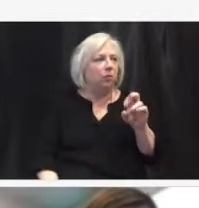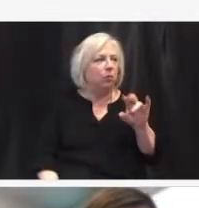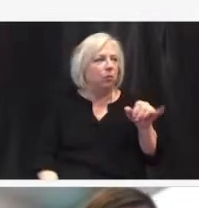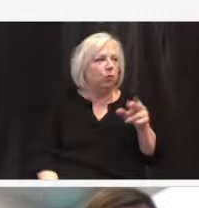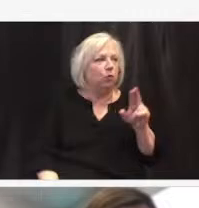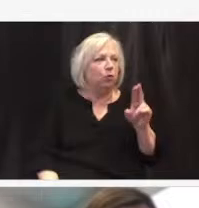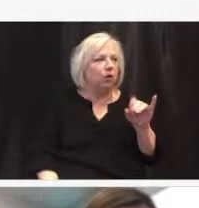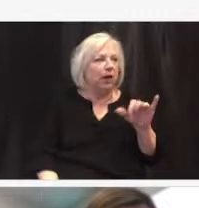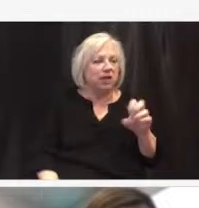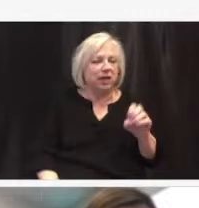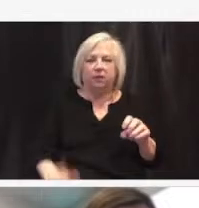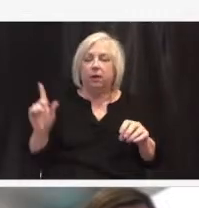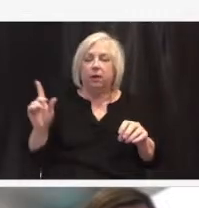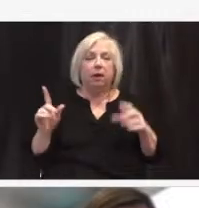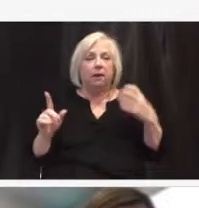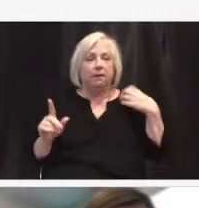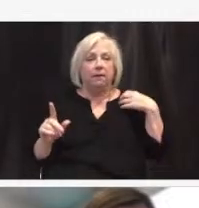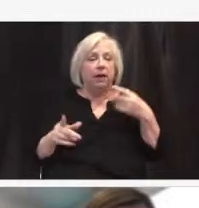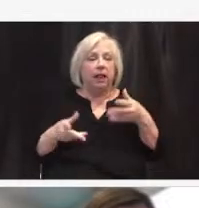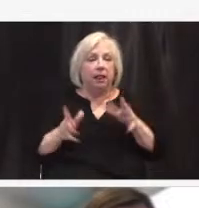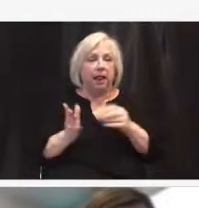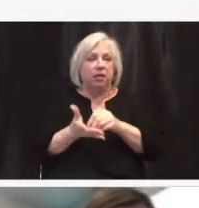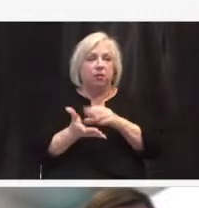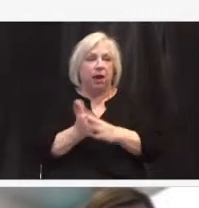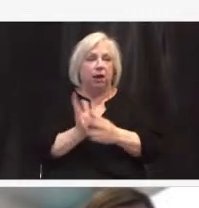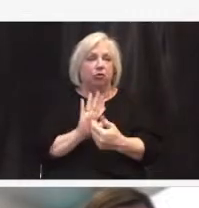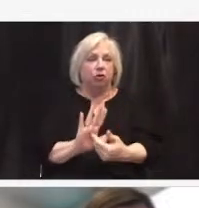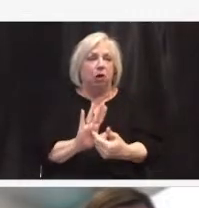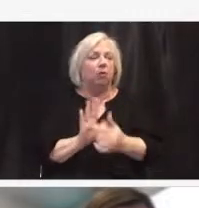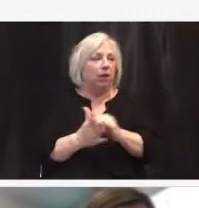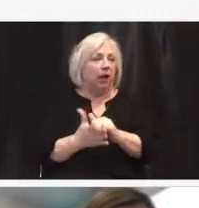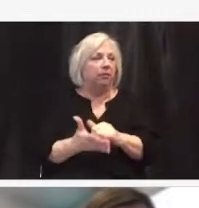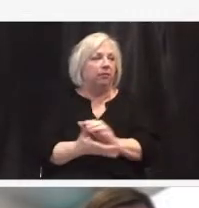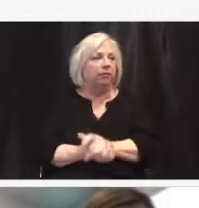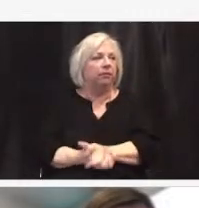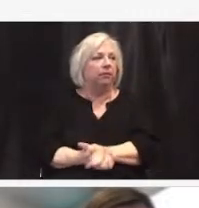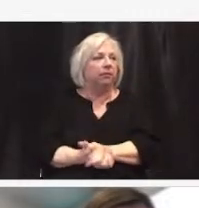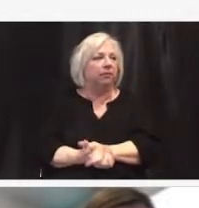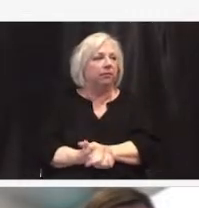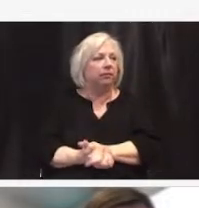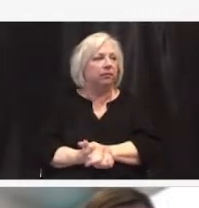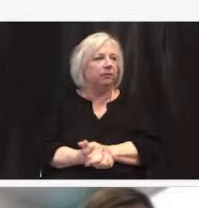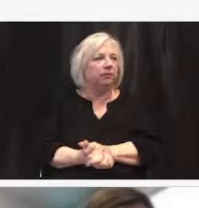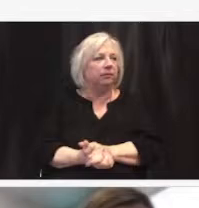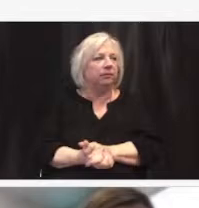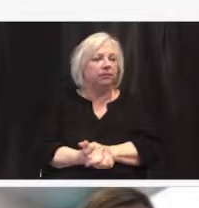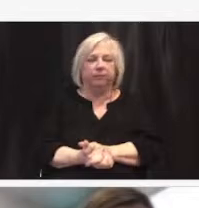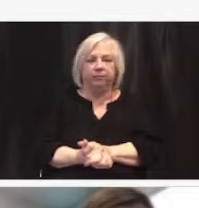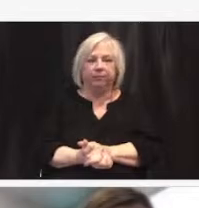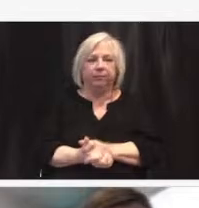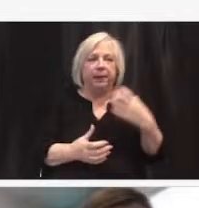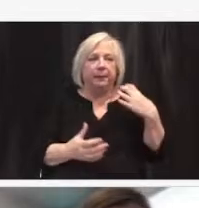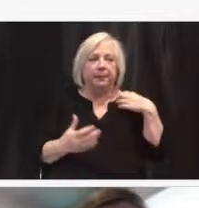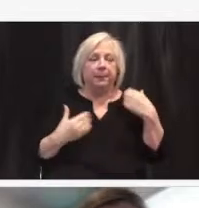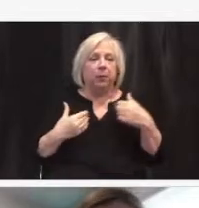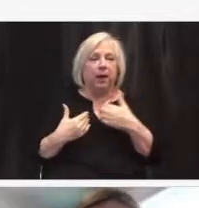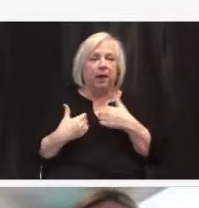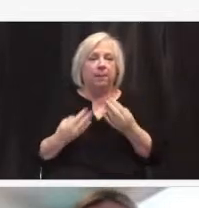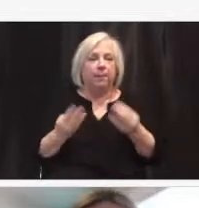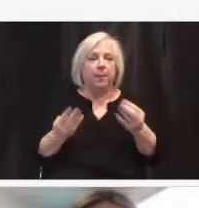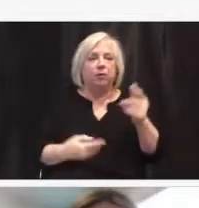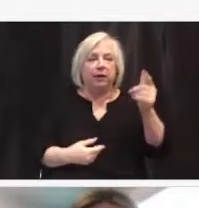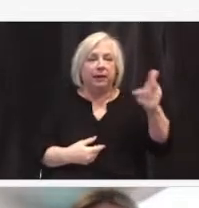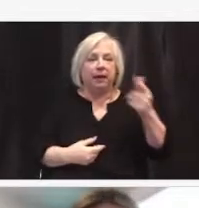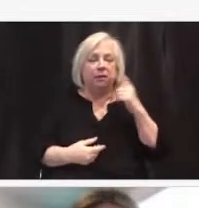Vickers. Well, let the record stand on that, please. Okay. All right, so we had a motion and a second for the